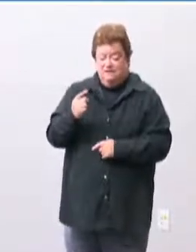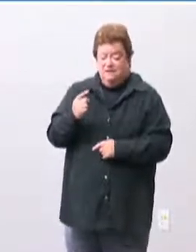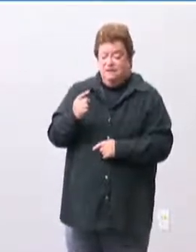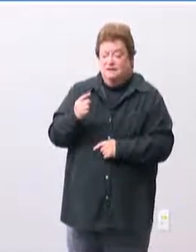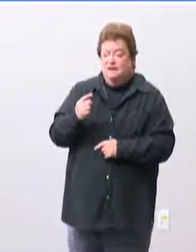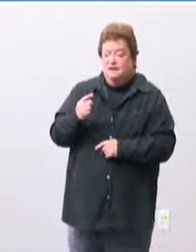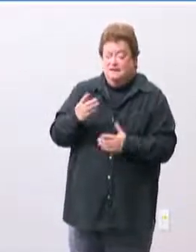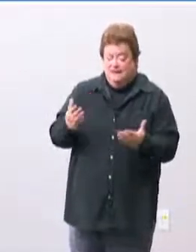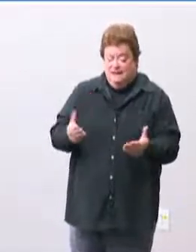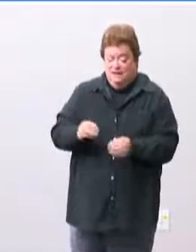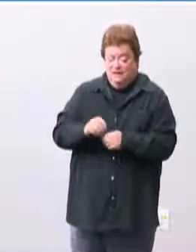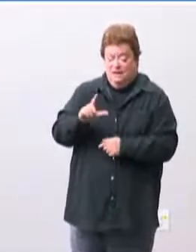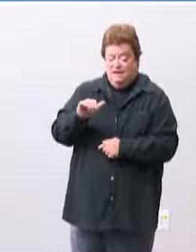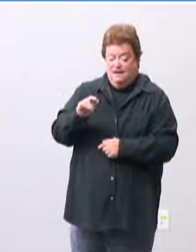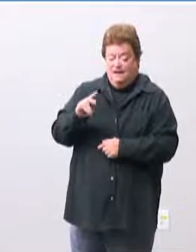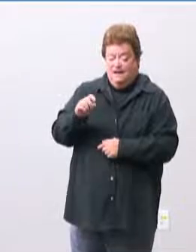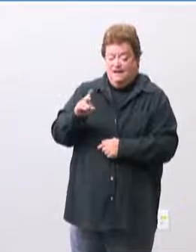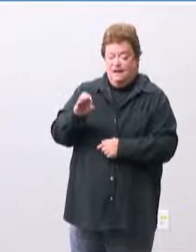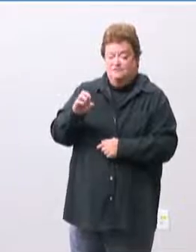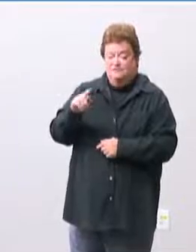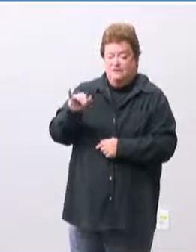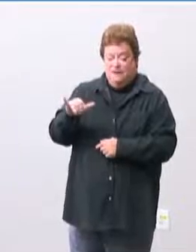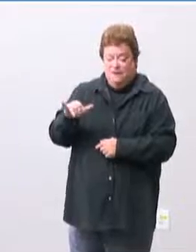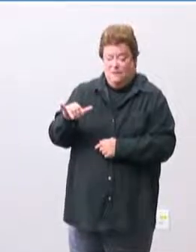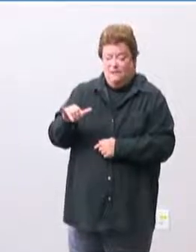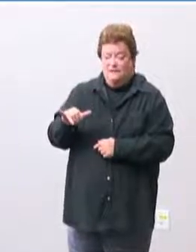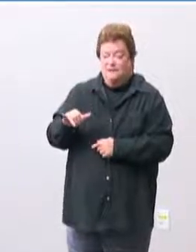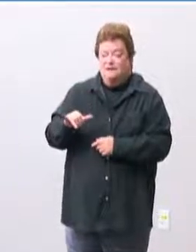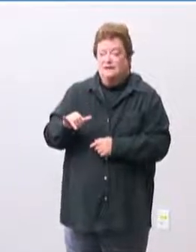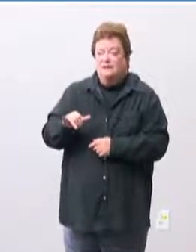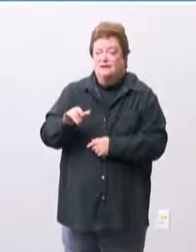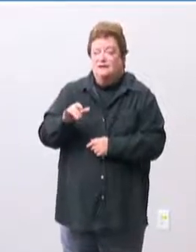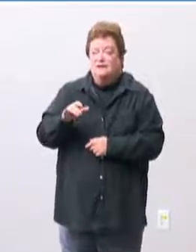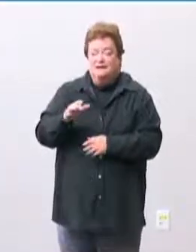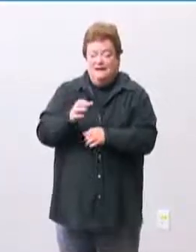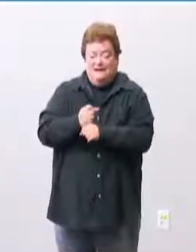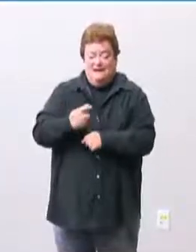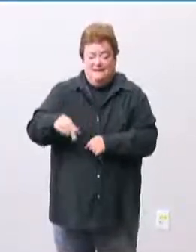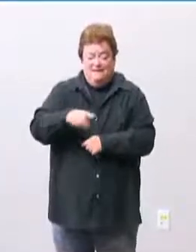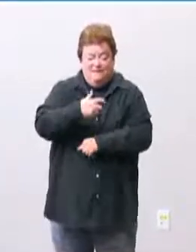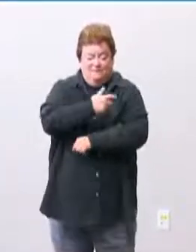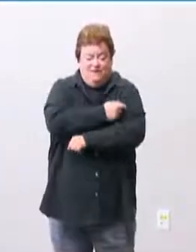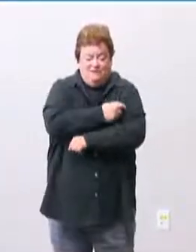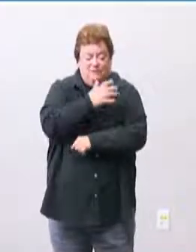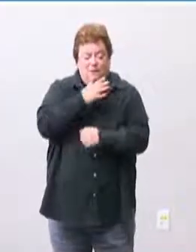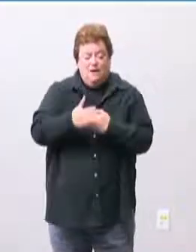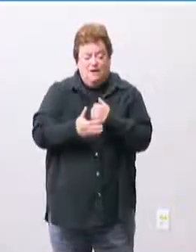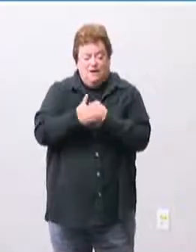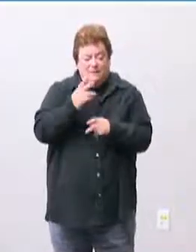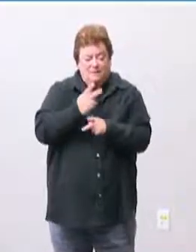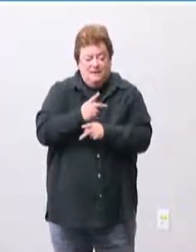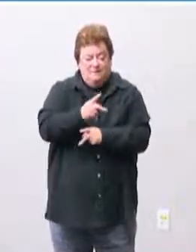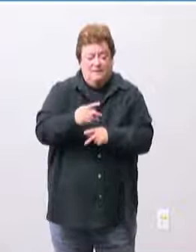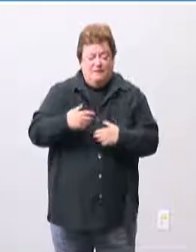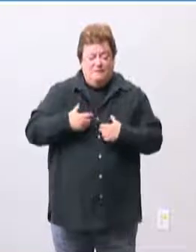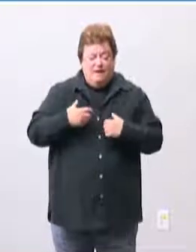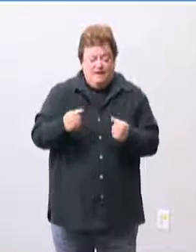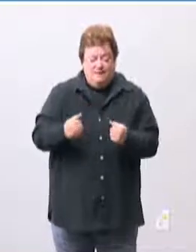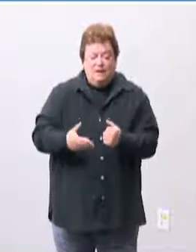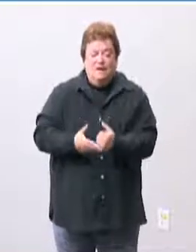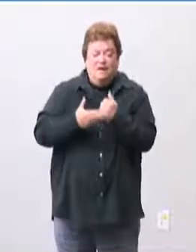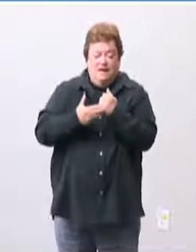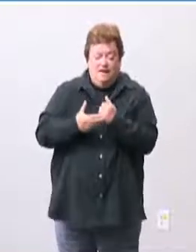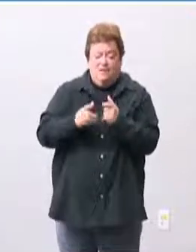Years old in Lancaster County, as I mentioned last week. Getting them vaccinated helps keep them healthy and can aid in our